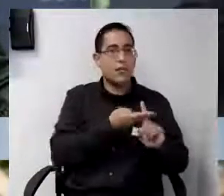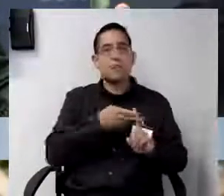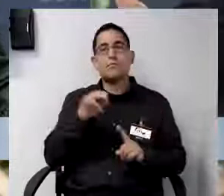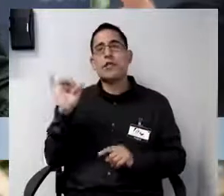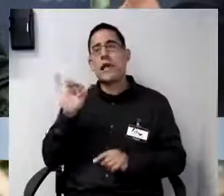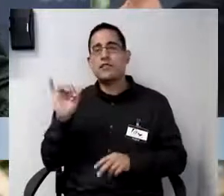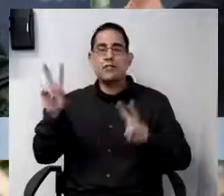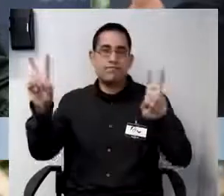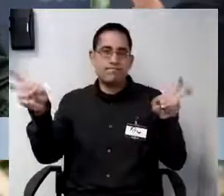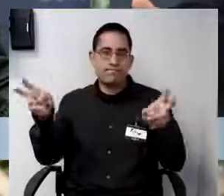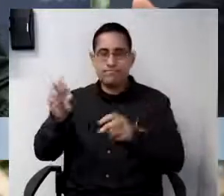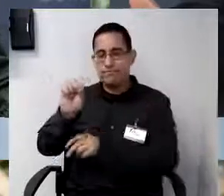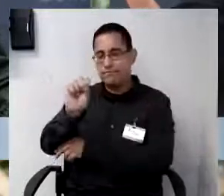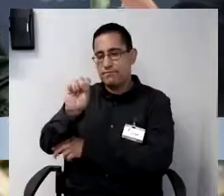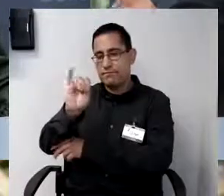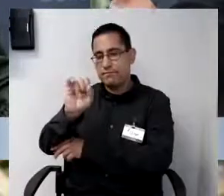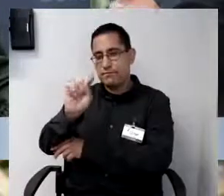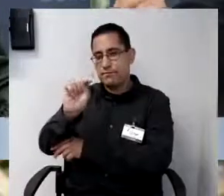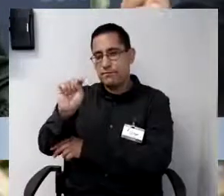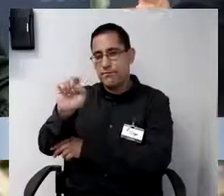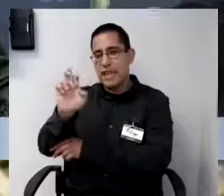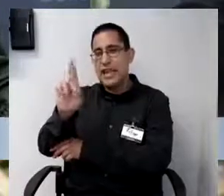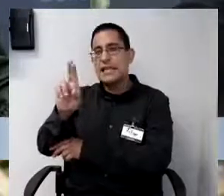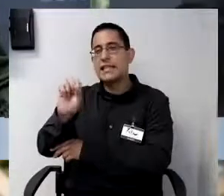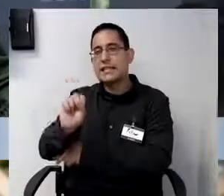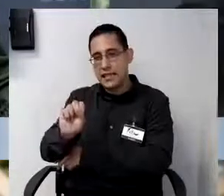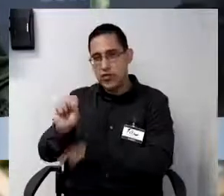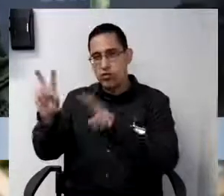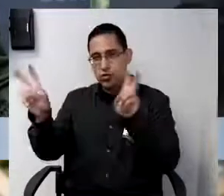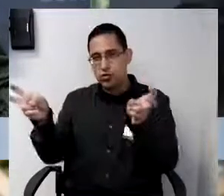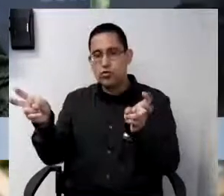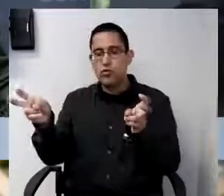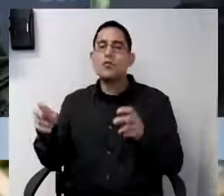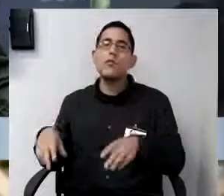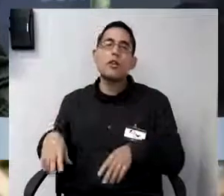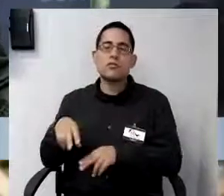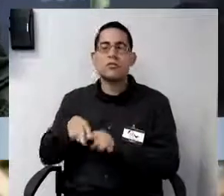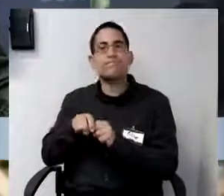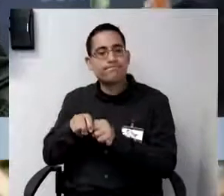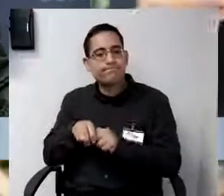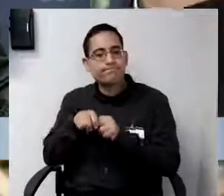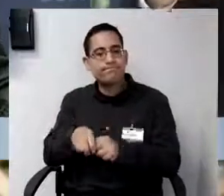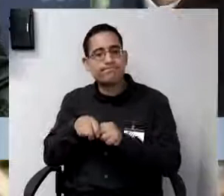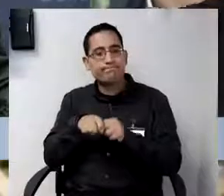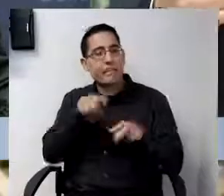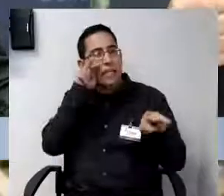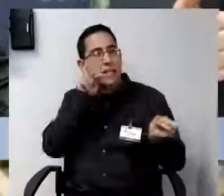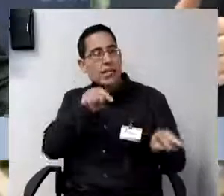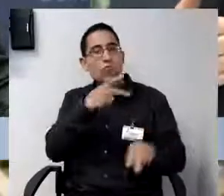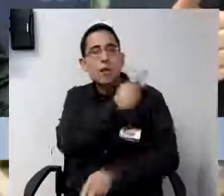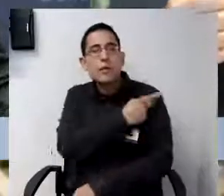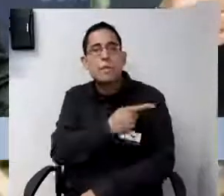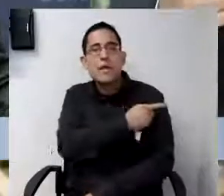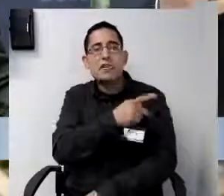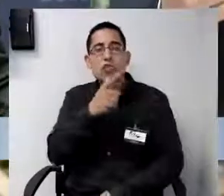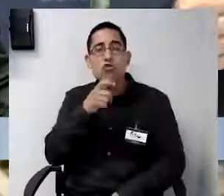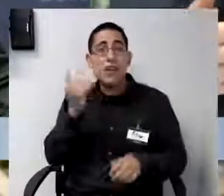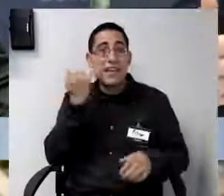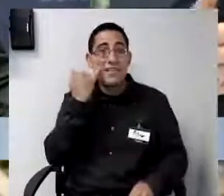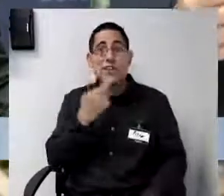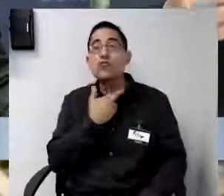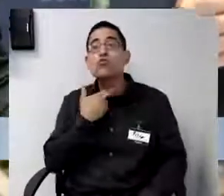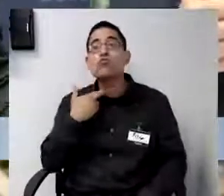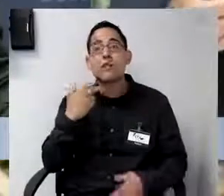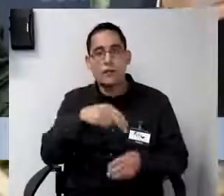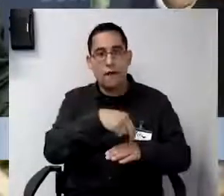quite common when you've got patients that are a fall risk. And so we literally will put